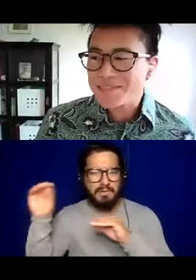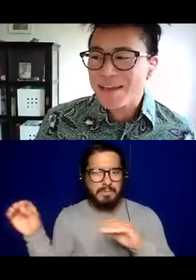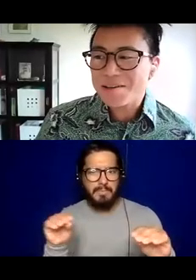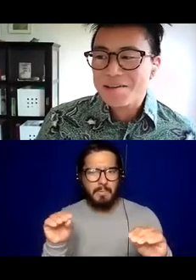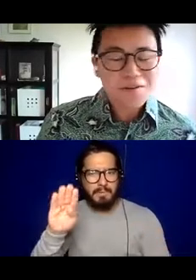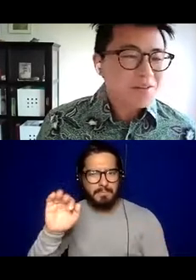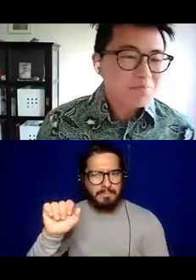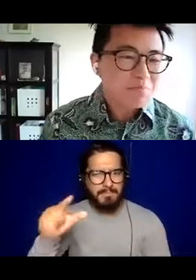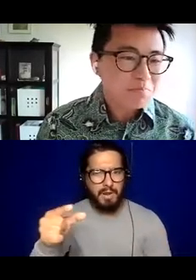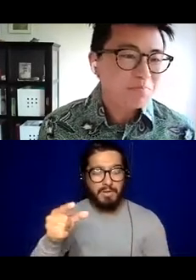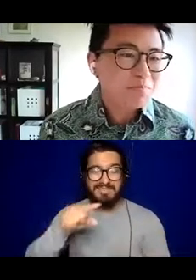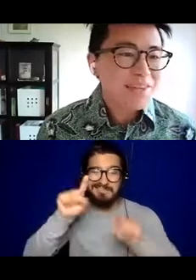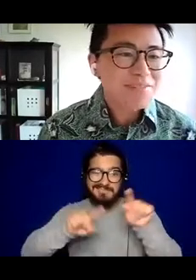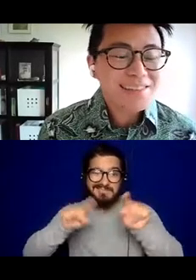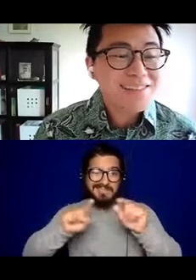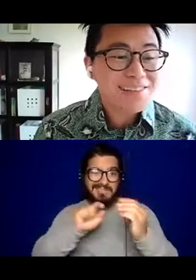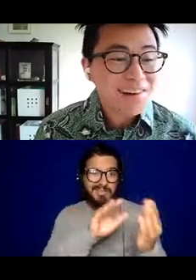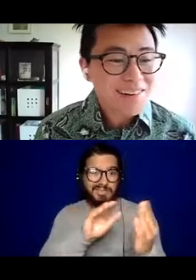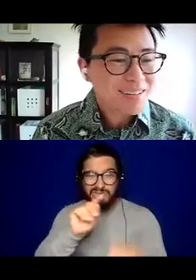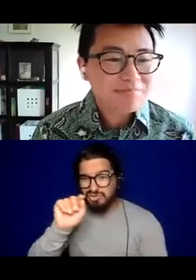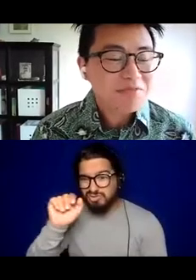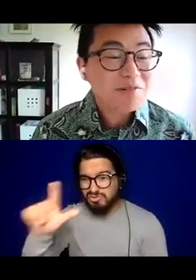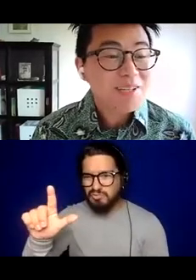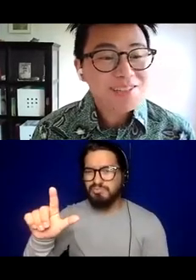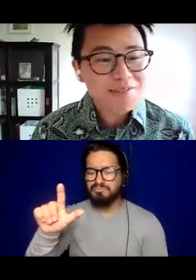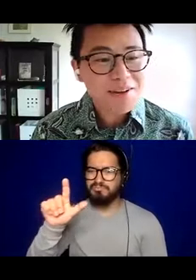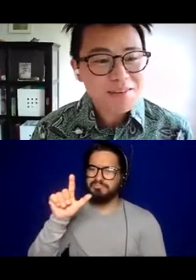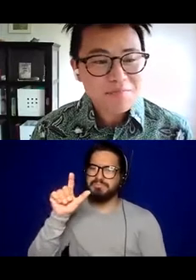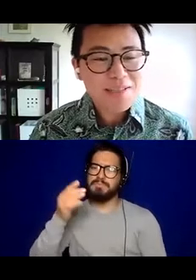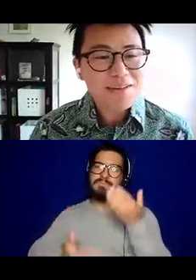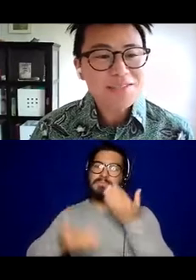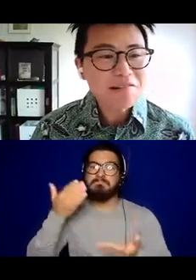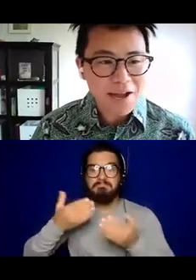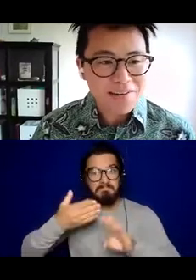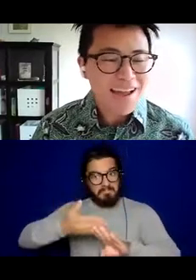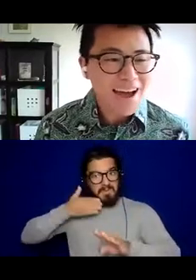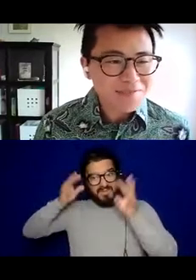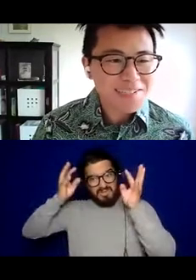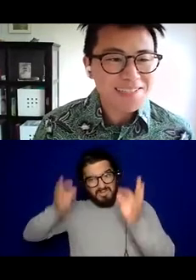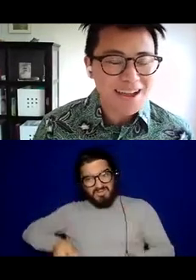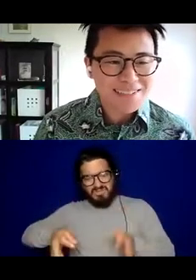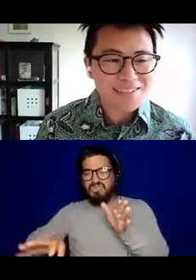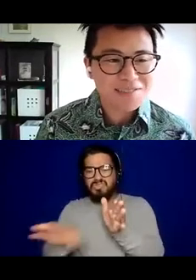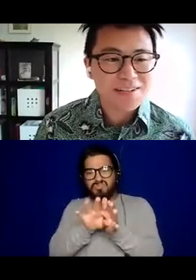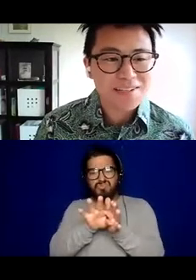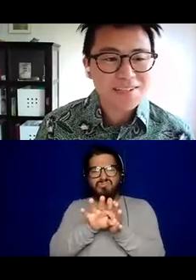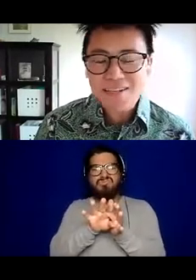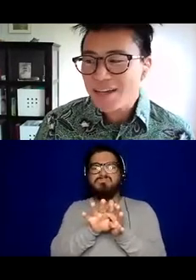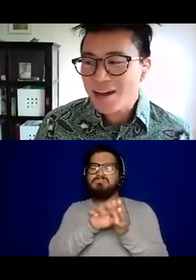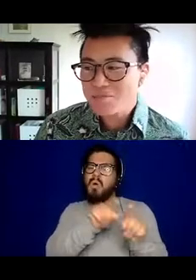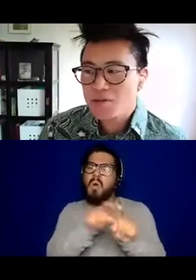assessing tools like even at the start before we choose one, but it's also about how do we decide to